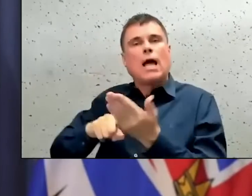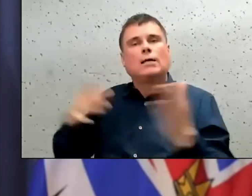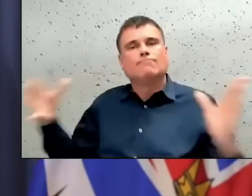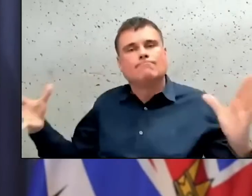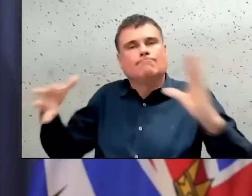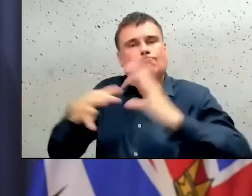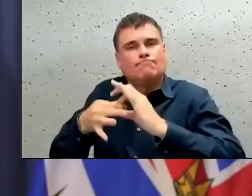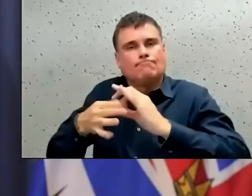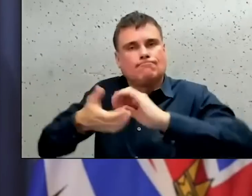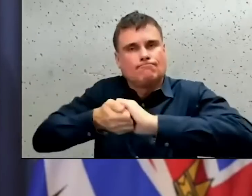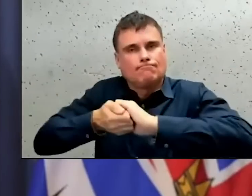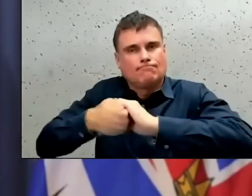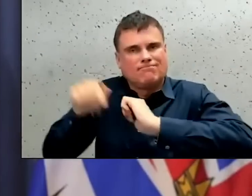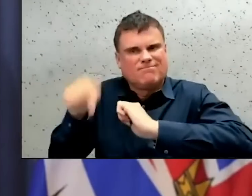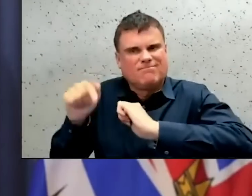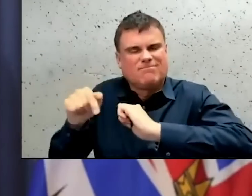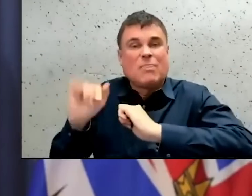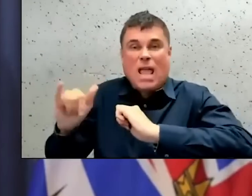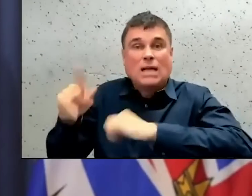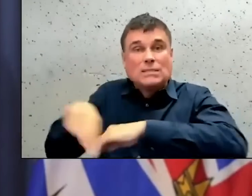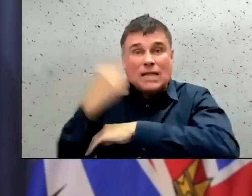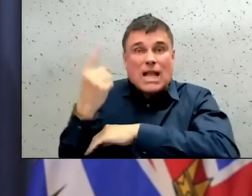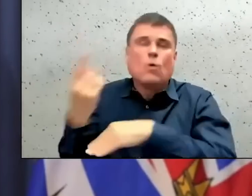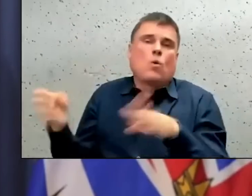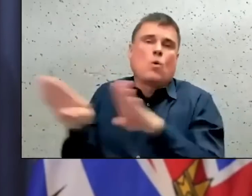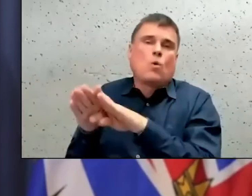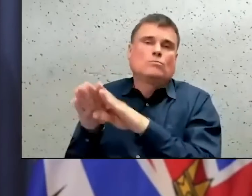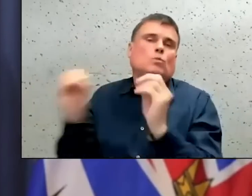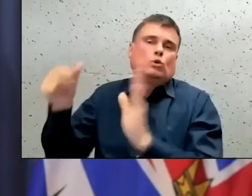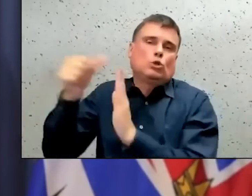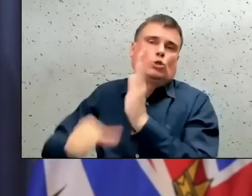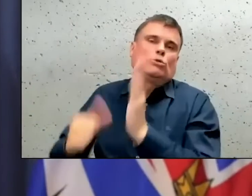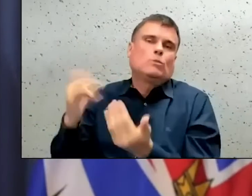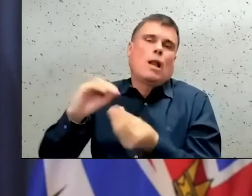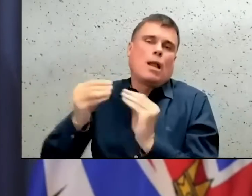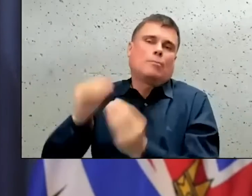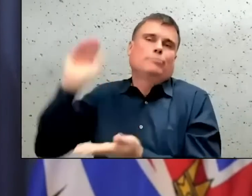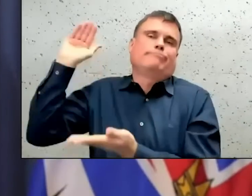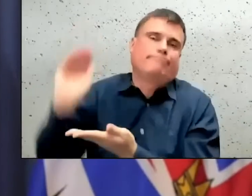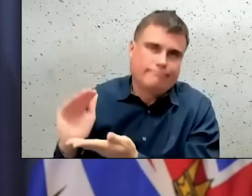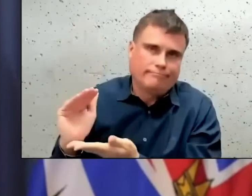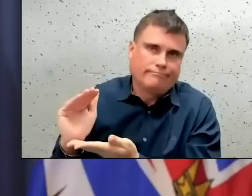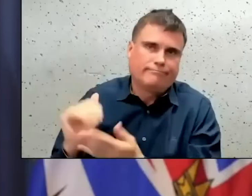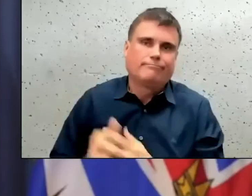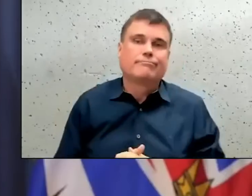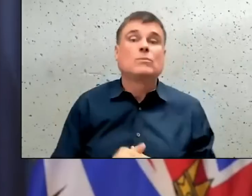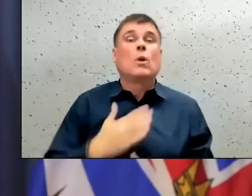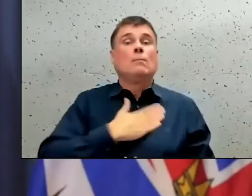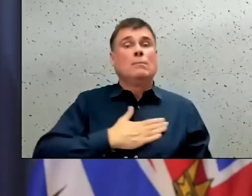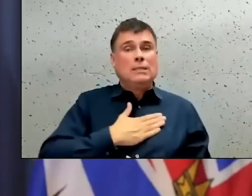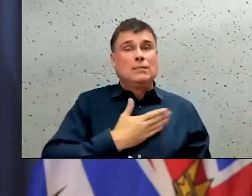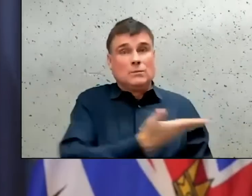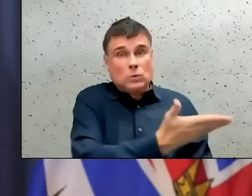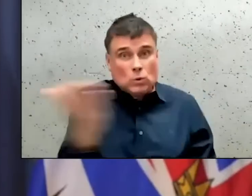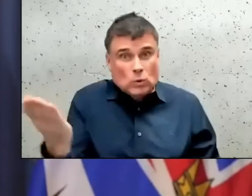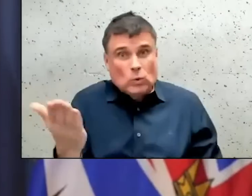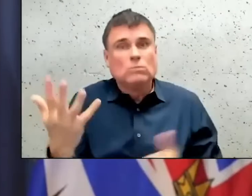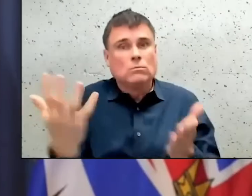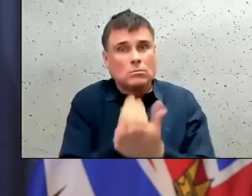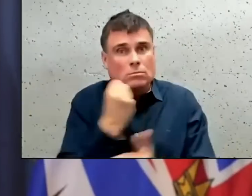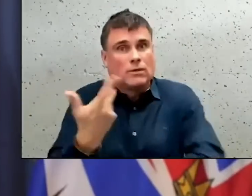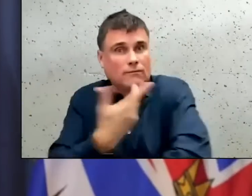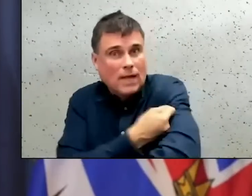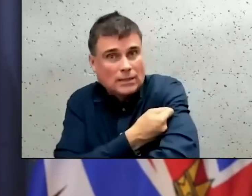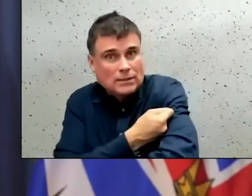know they're counting on us to do the essential work to stop the spread. Get vaccinated, stay safe. When it comes to contact tracing in